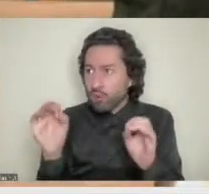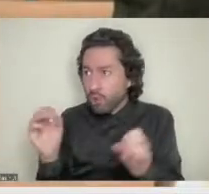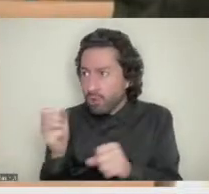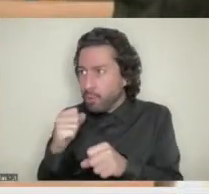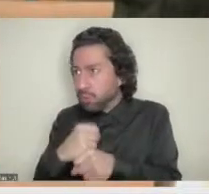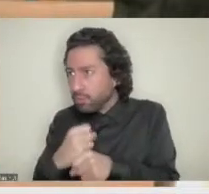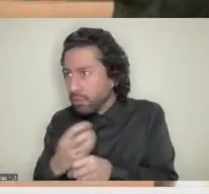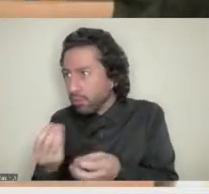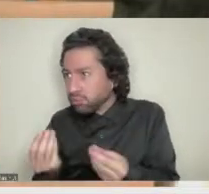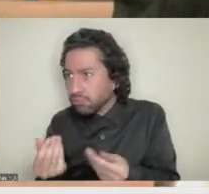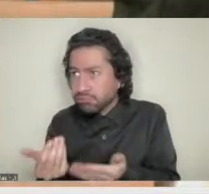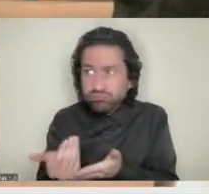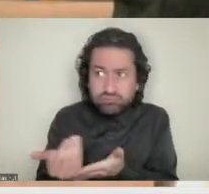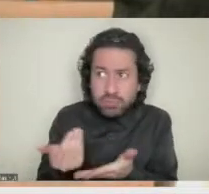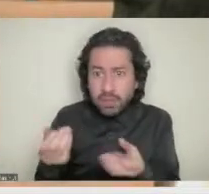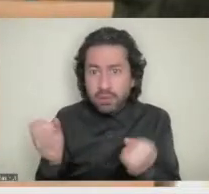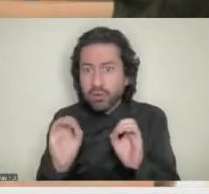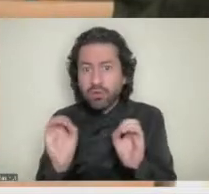groups of individuals